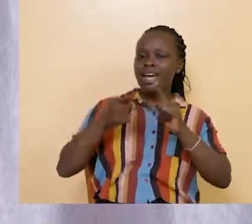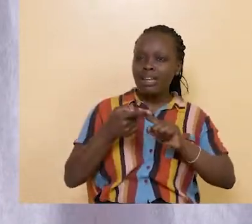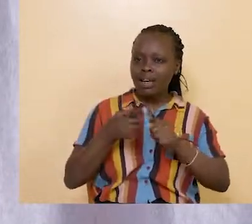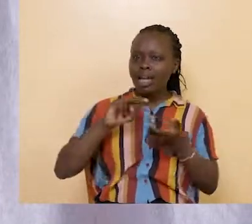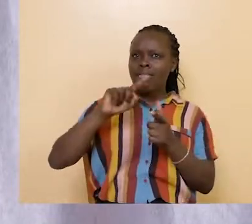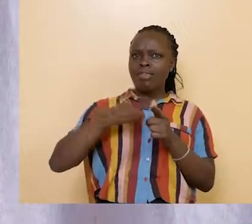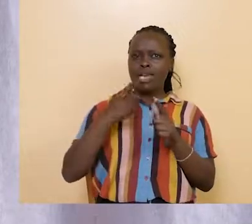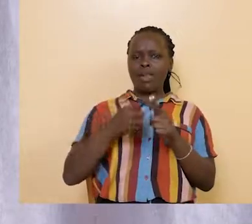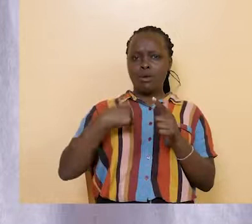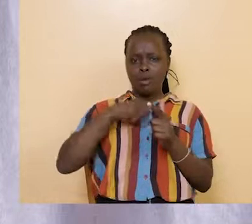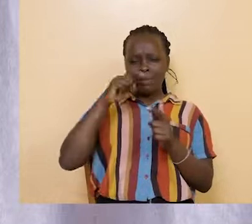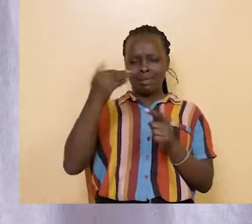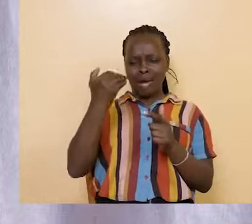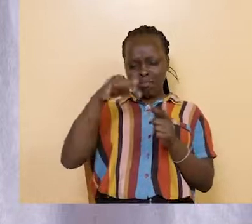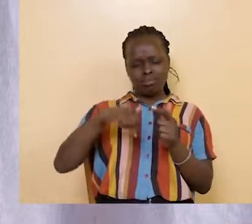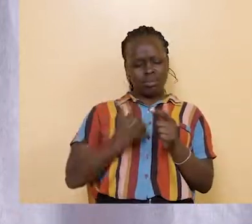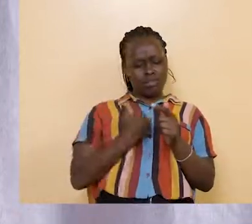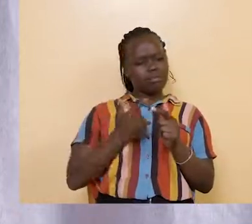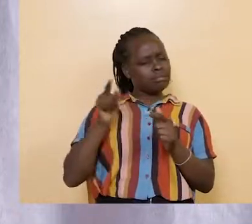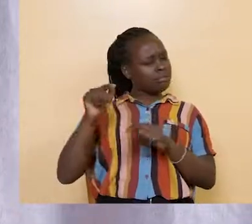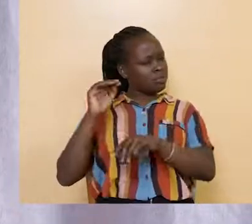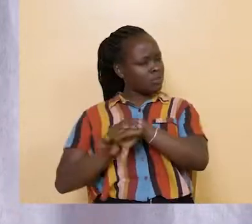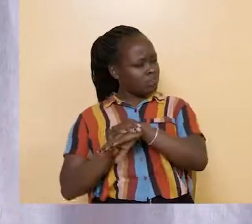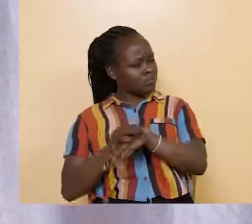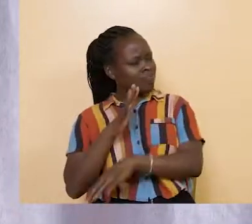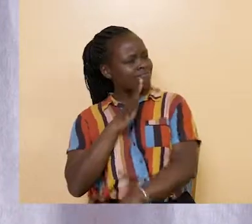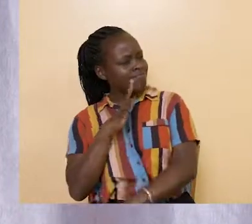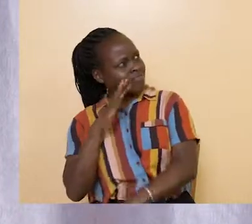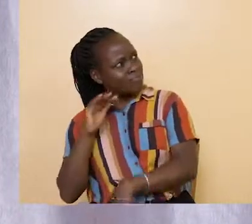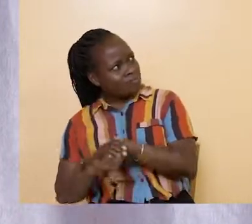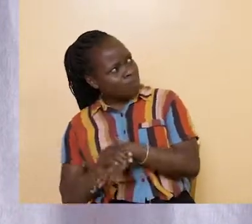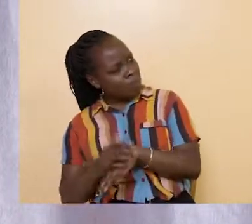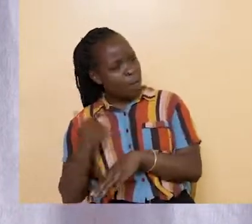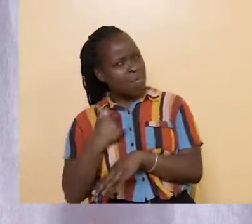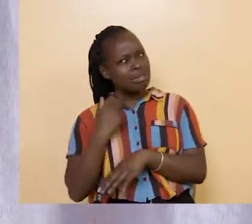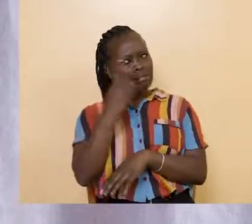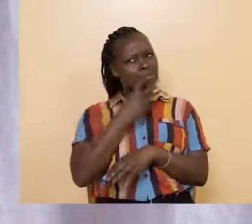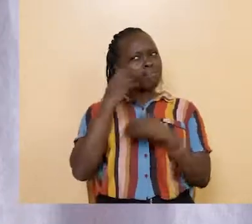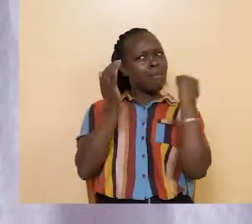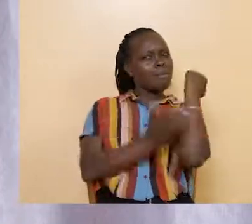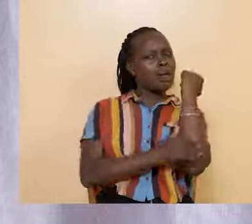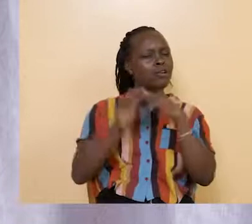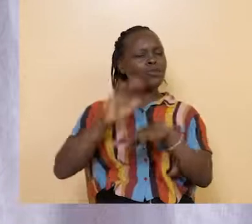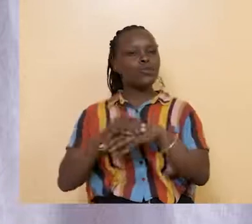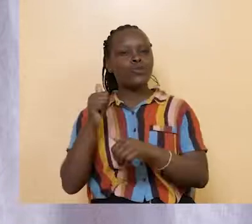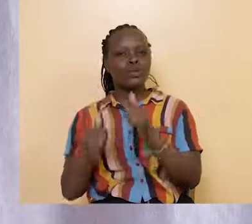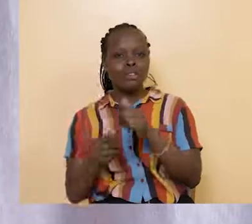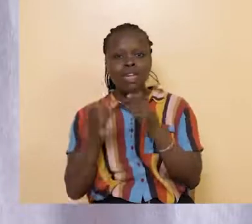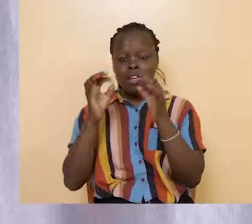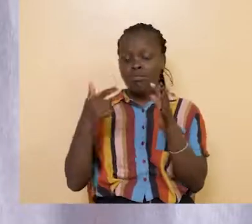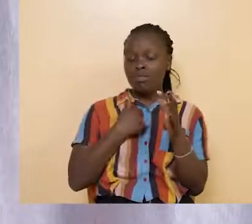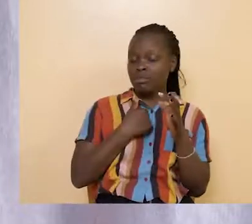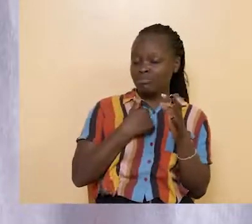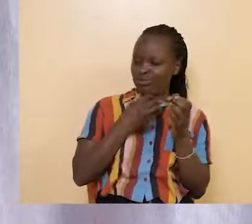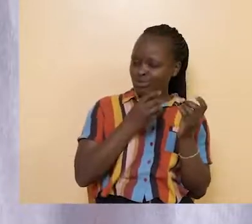maybe should be able to ask ourselves, was it good? Did I fall short in some way or another? And if we did that one thing and